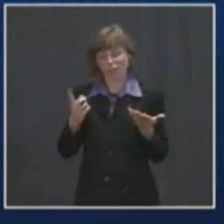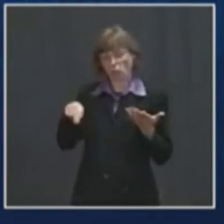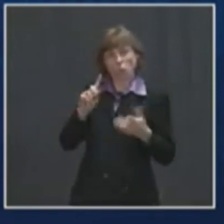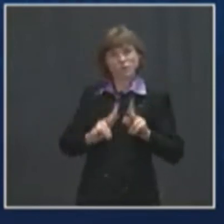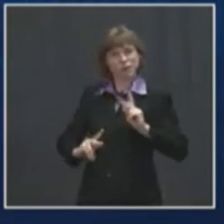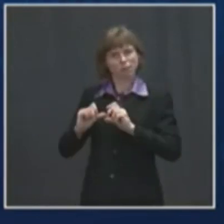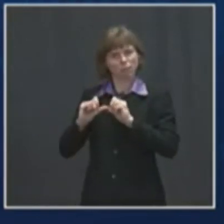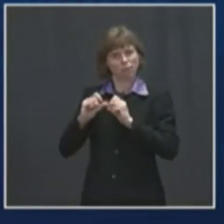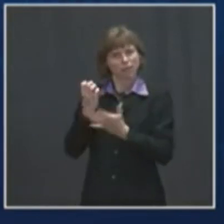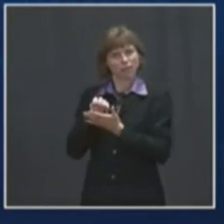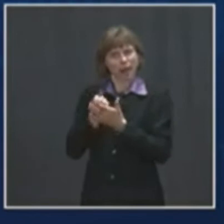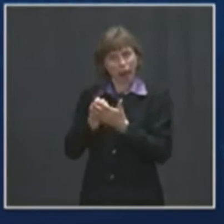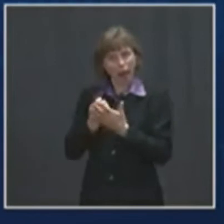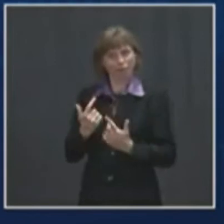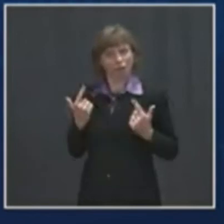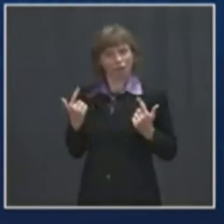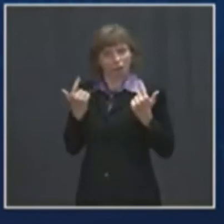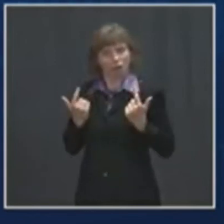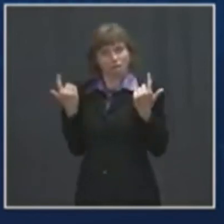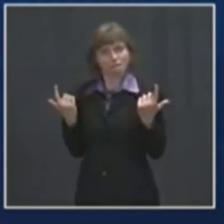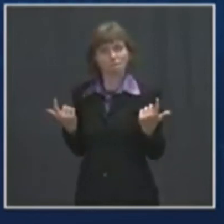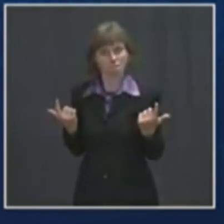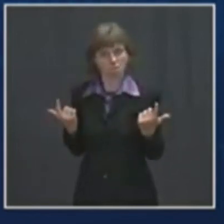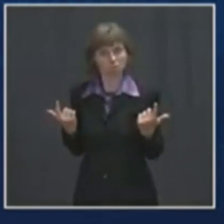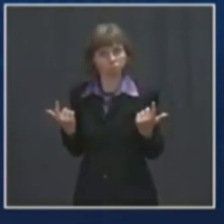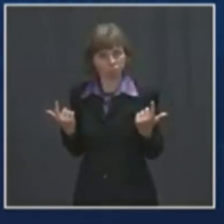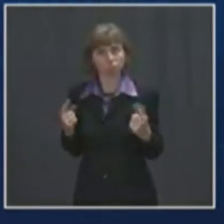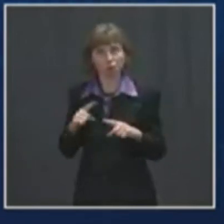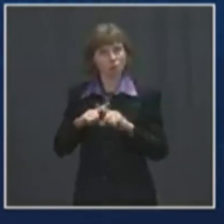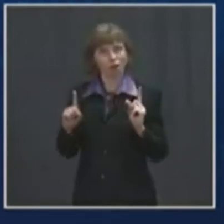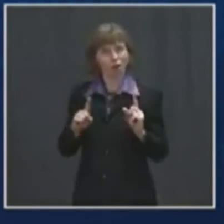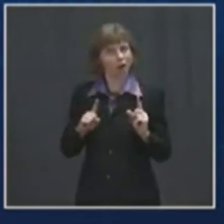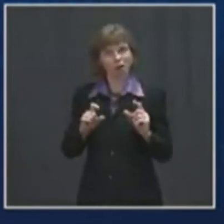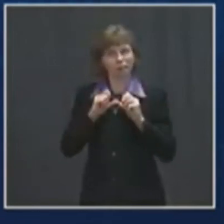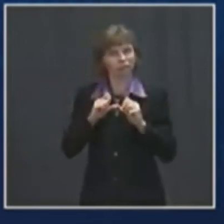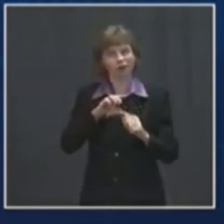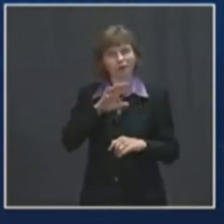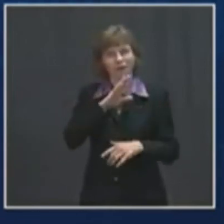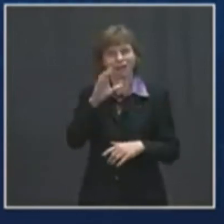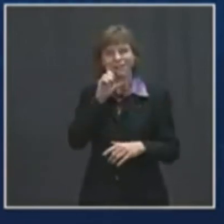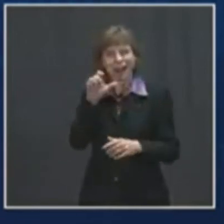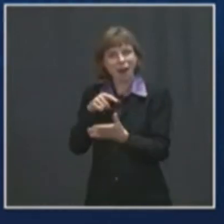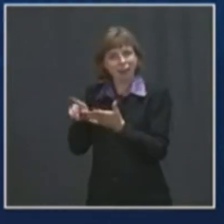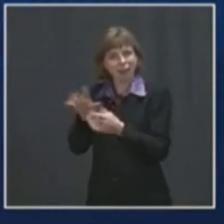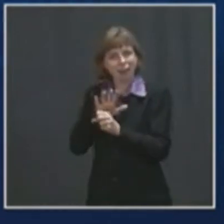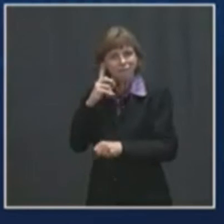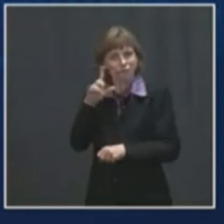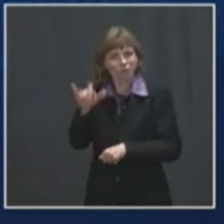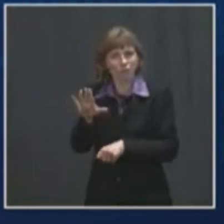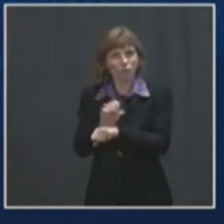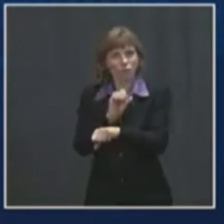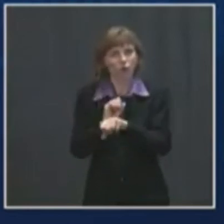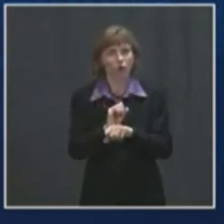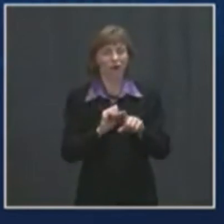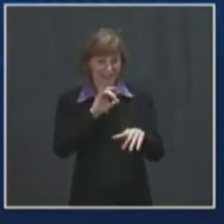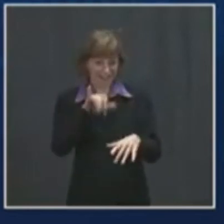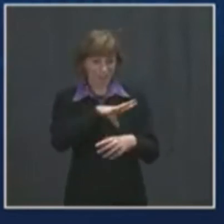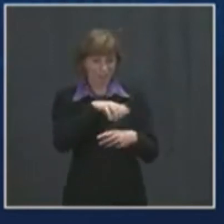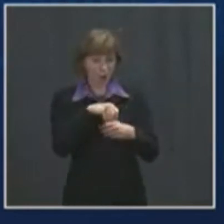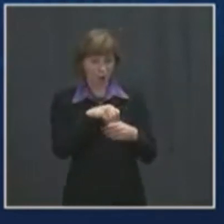economy going, but consistently undercompensated for Will it. it be a part of the final package? I'm not going to negotiate that from the